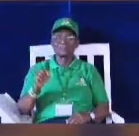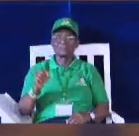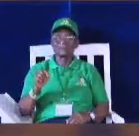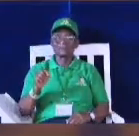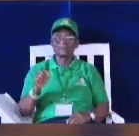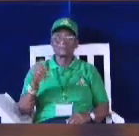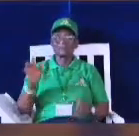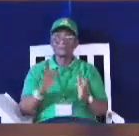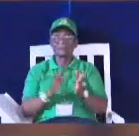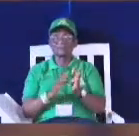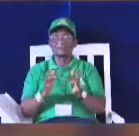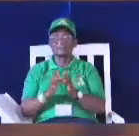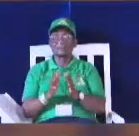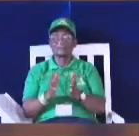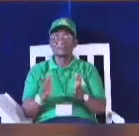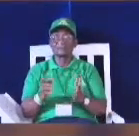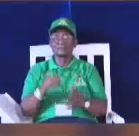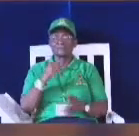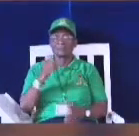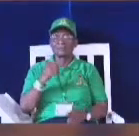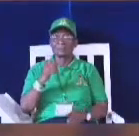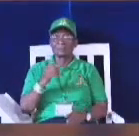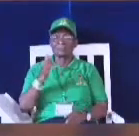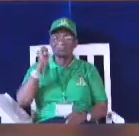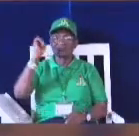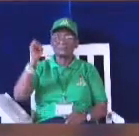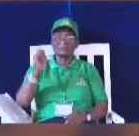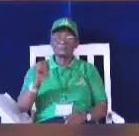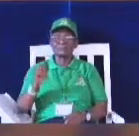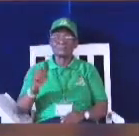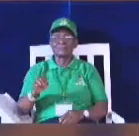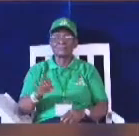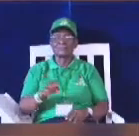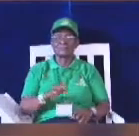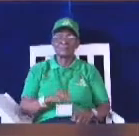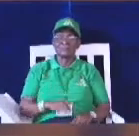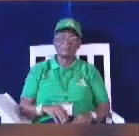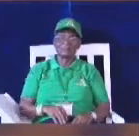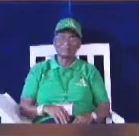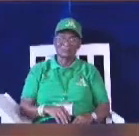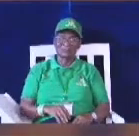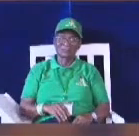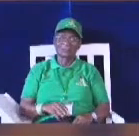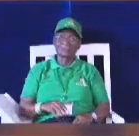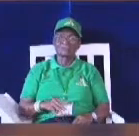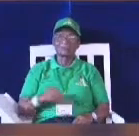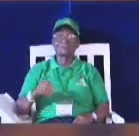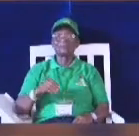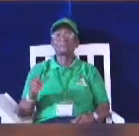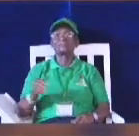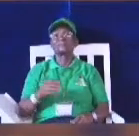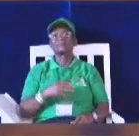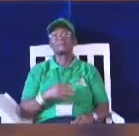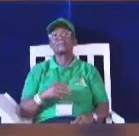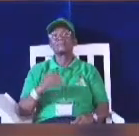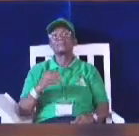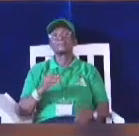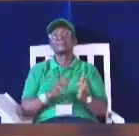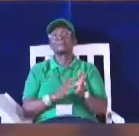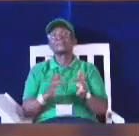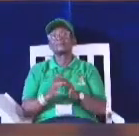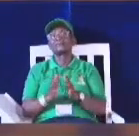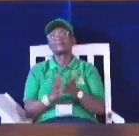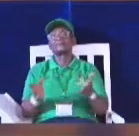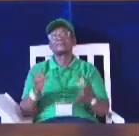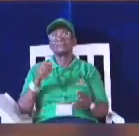the Bible says he sent his word and healed them.